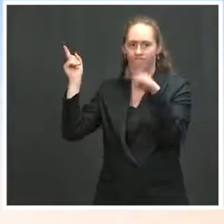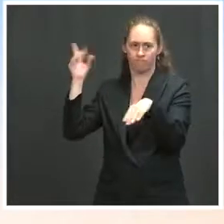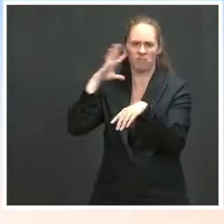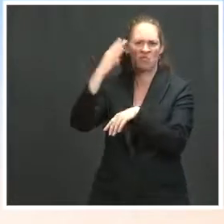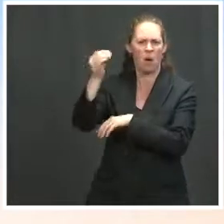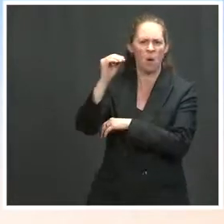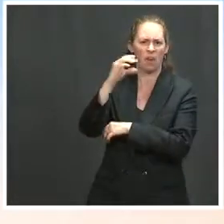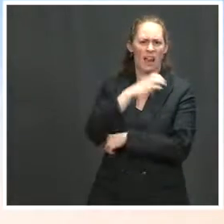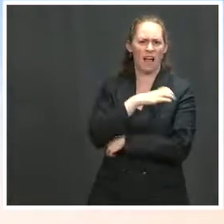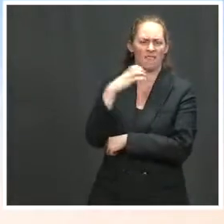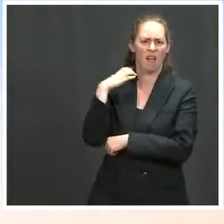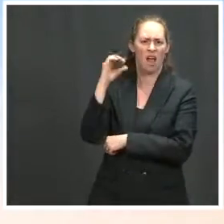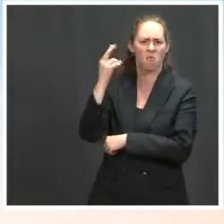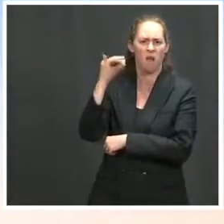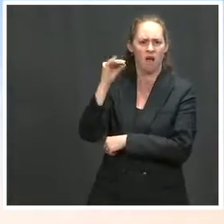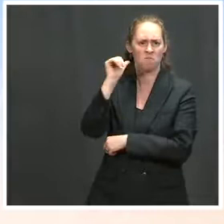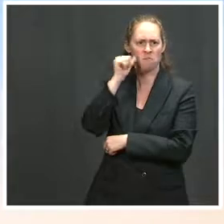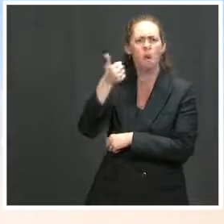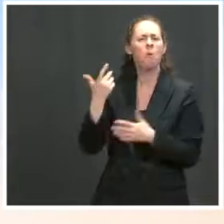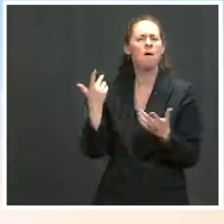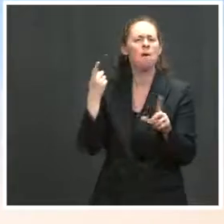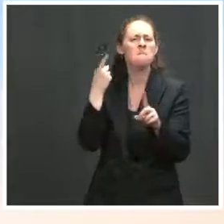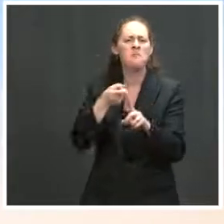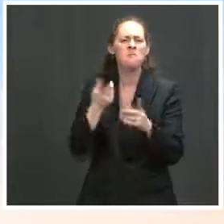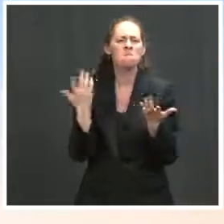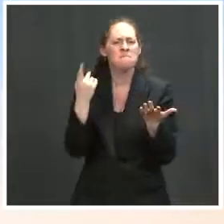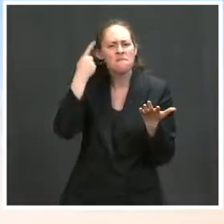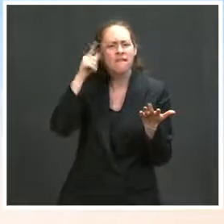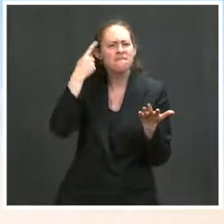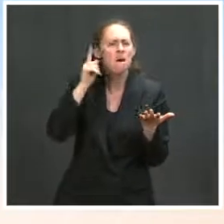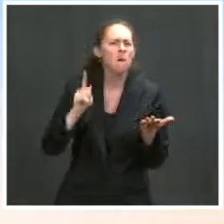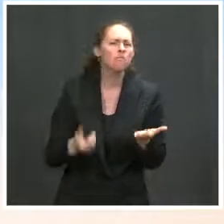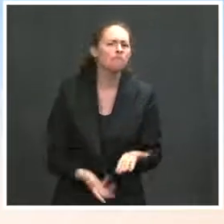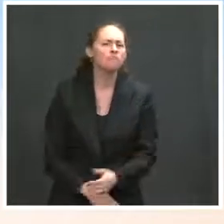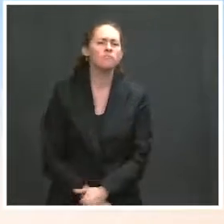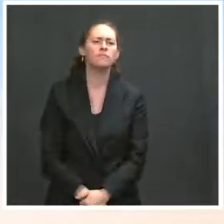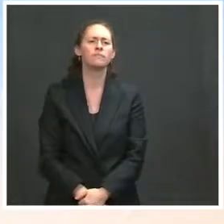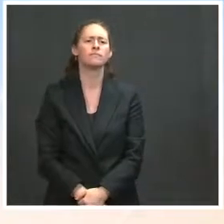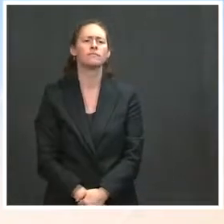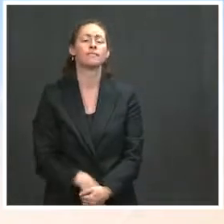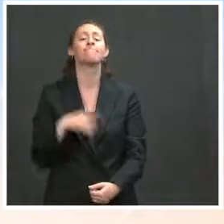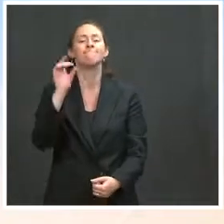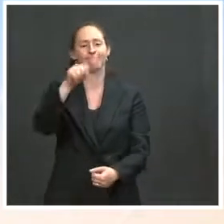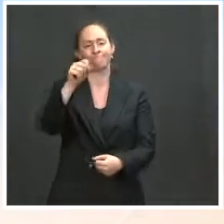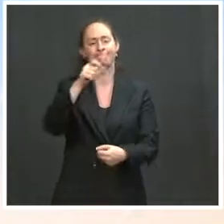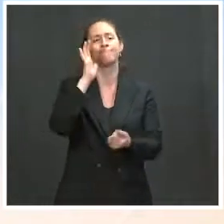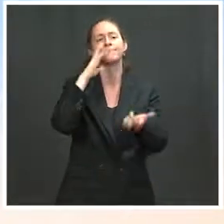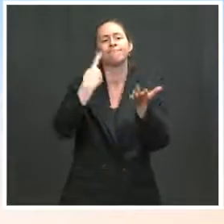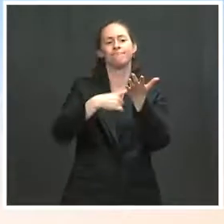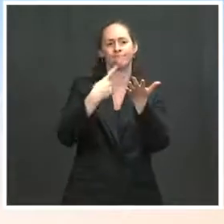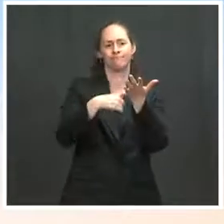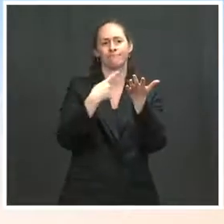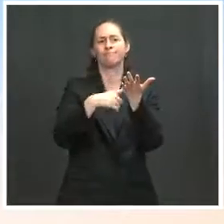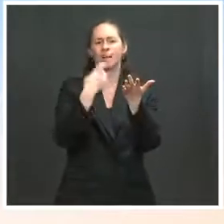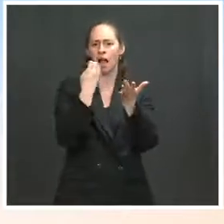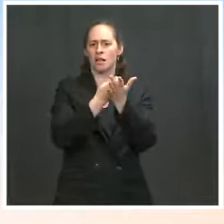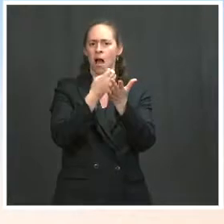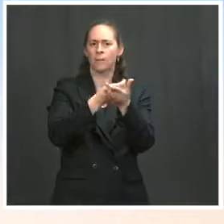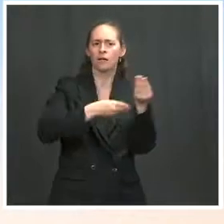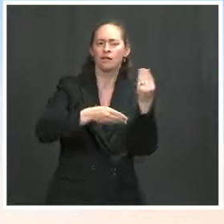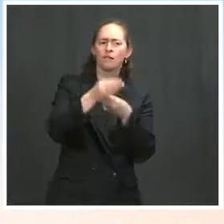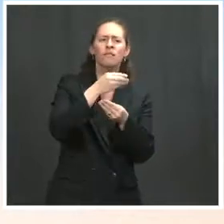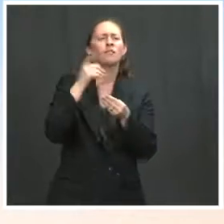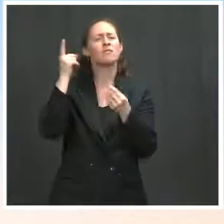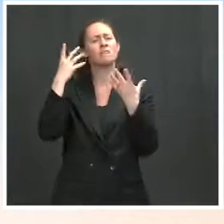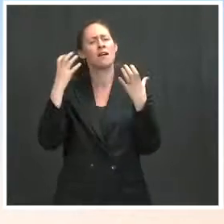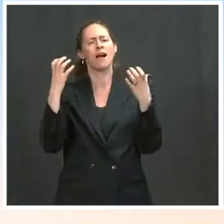So tomorrow, during a speech on the economy in Cleveland, President Biden is going to make a clear case that his economic plan is